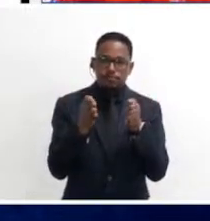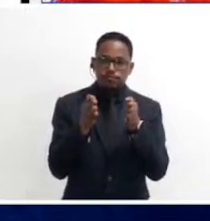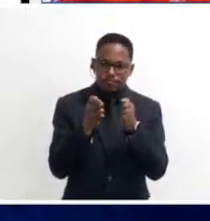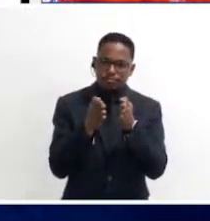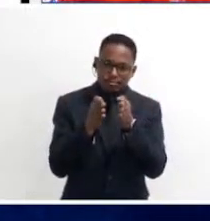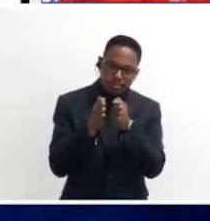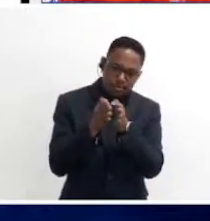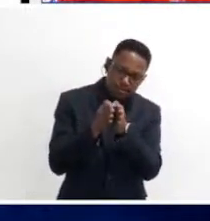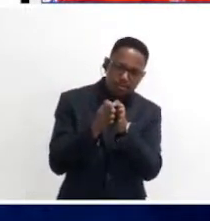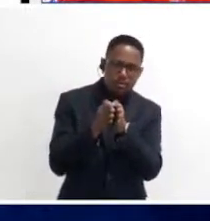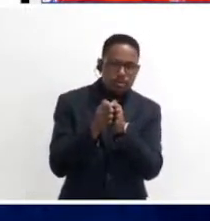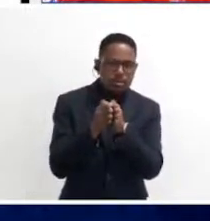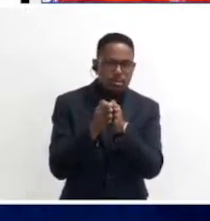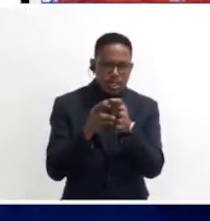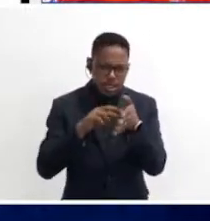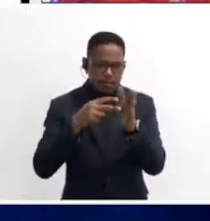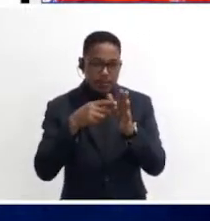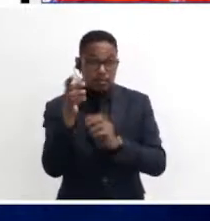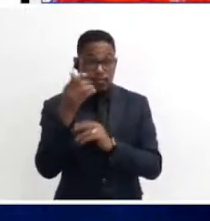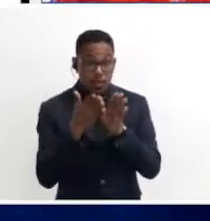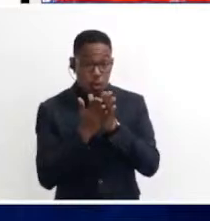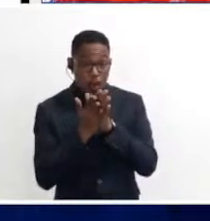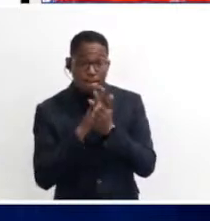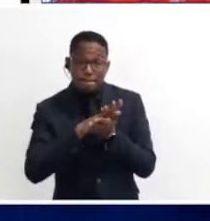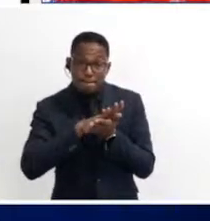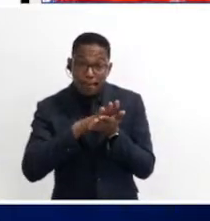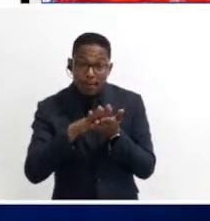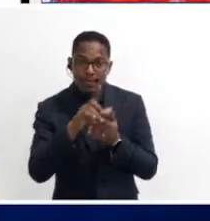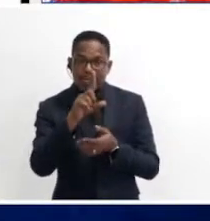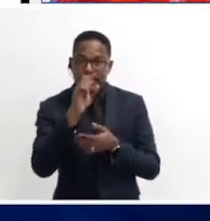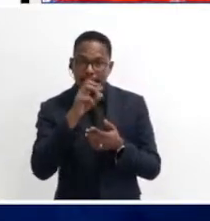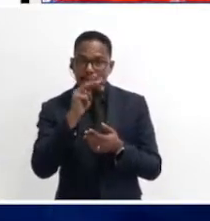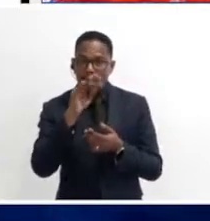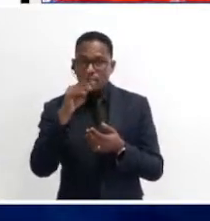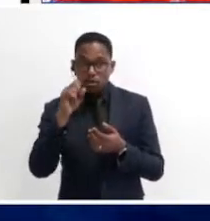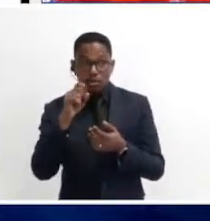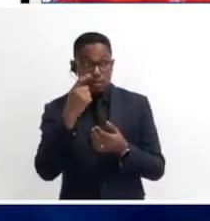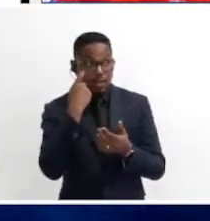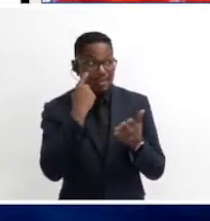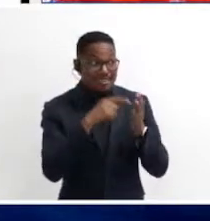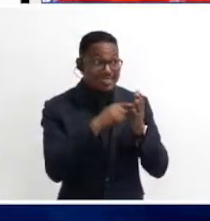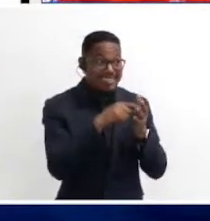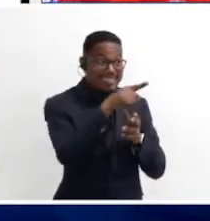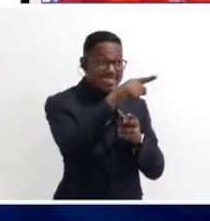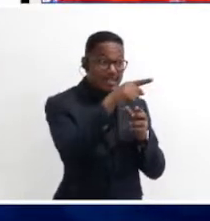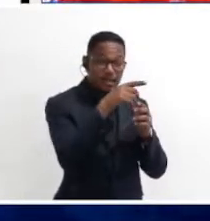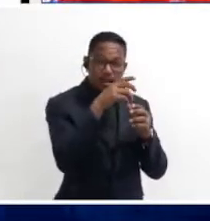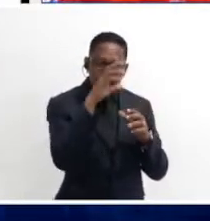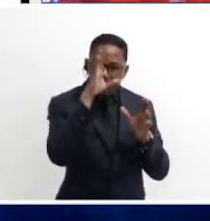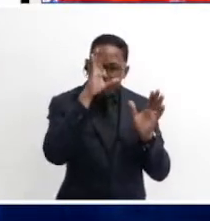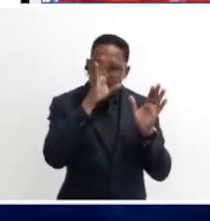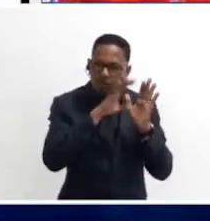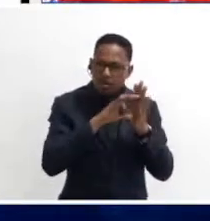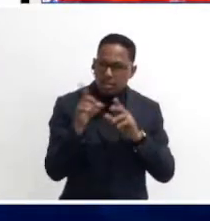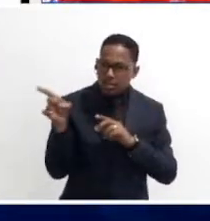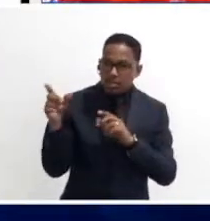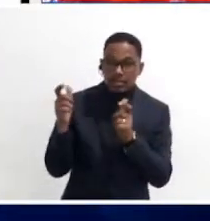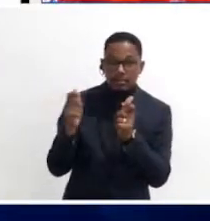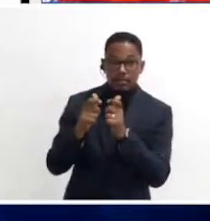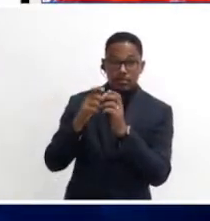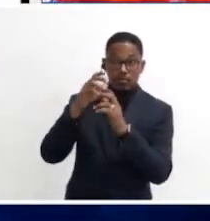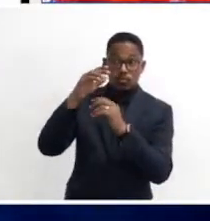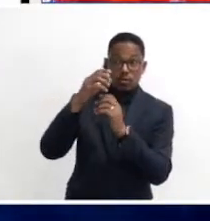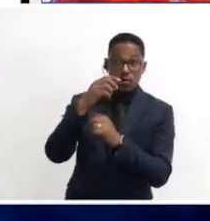thin. And you can see there on the picture on the right, when you thin a wafer, even though it's a brittle